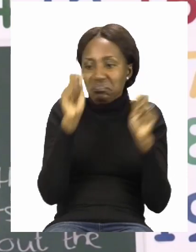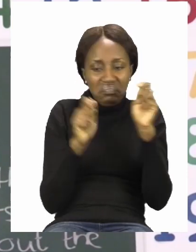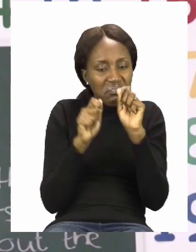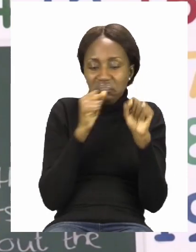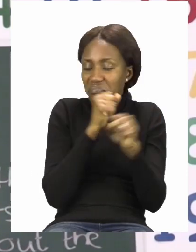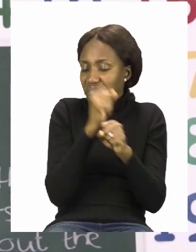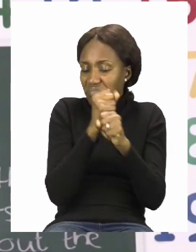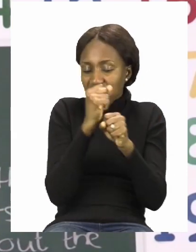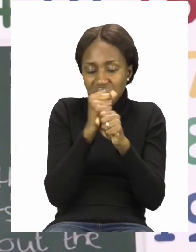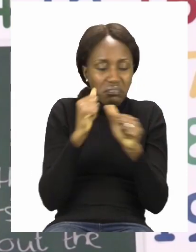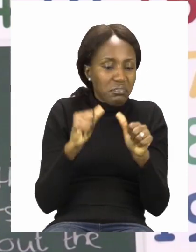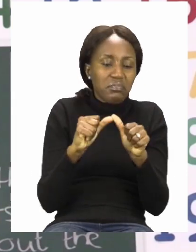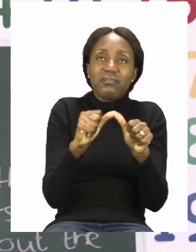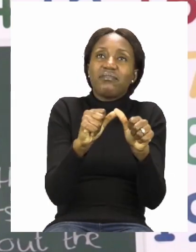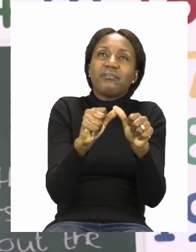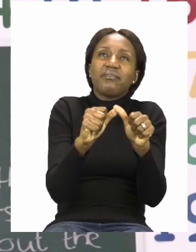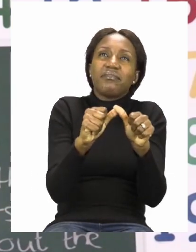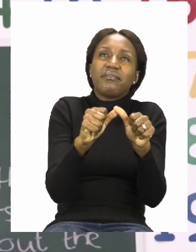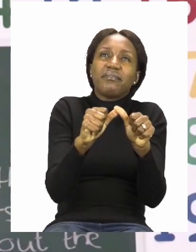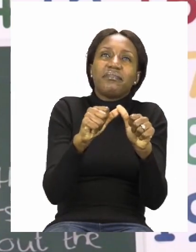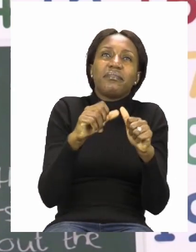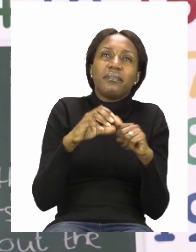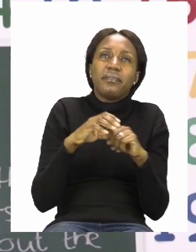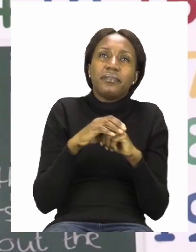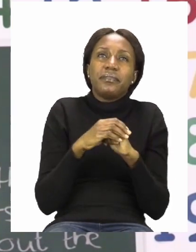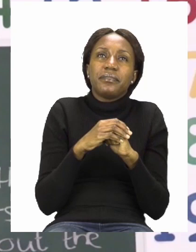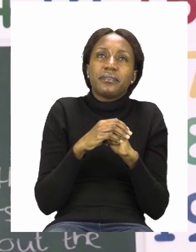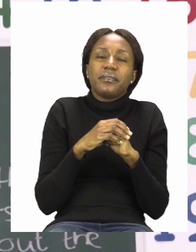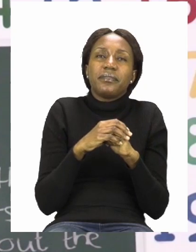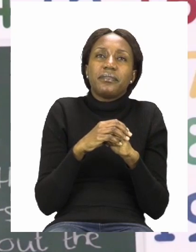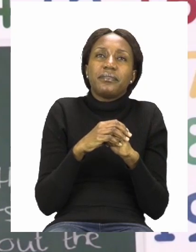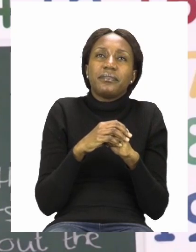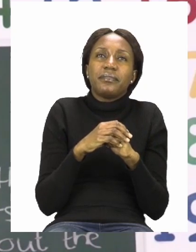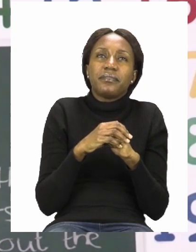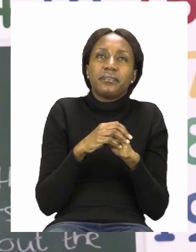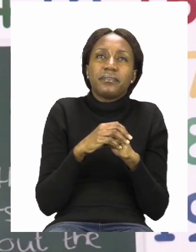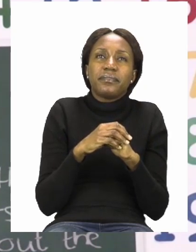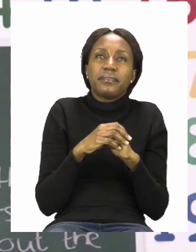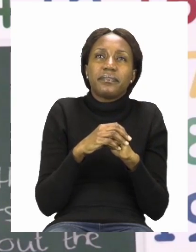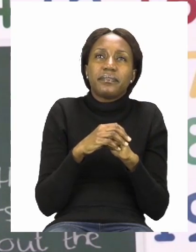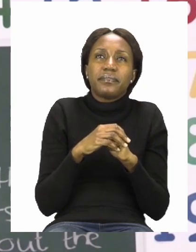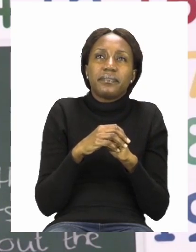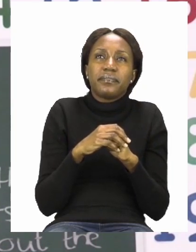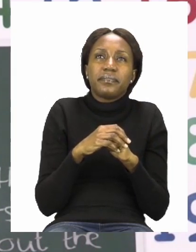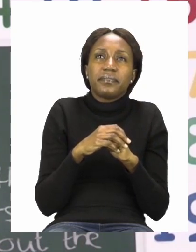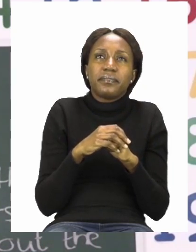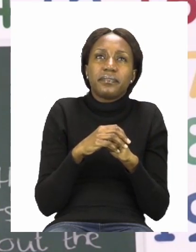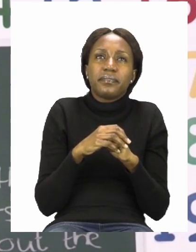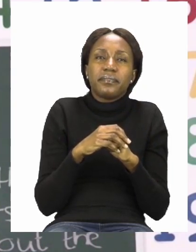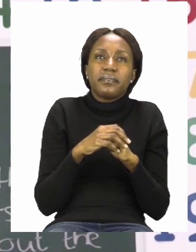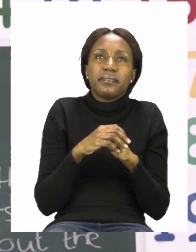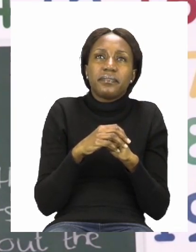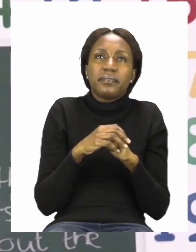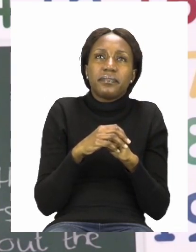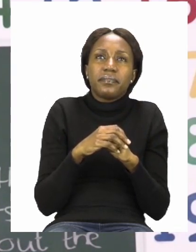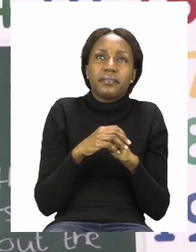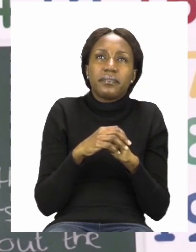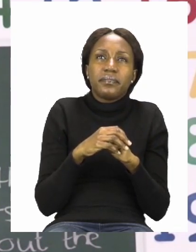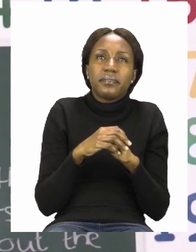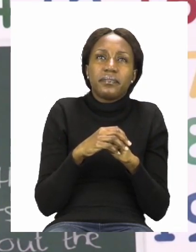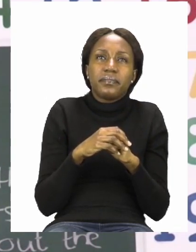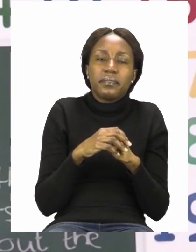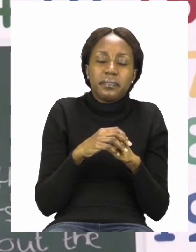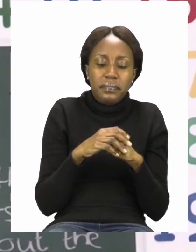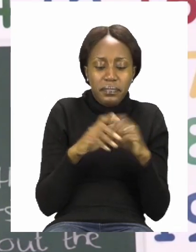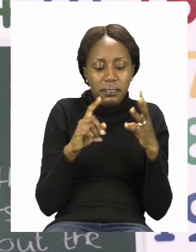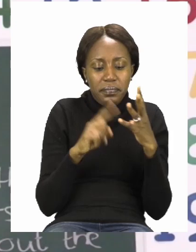you turn your square, it will remain a square. Then the last one that I have